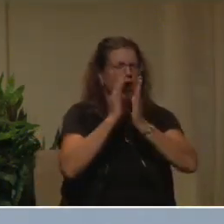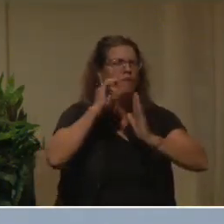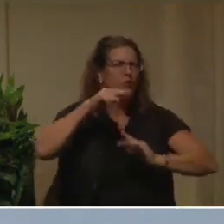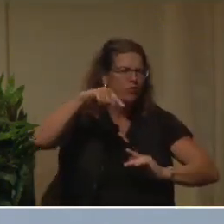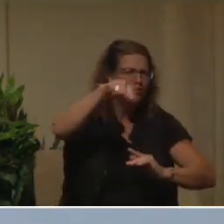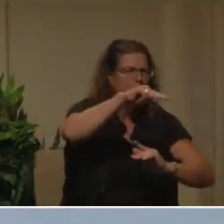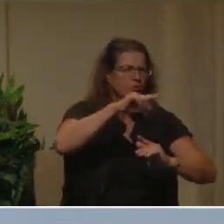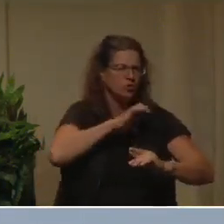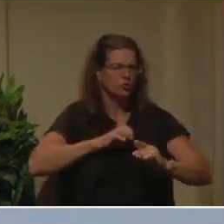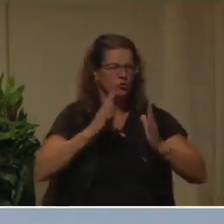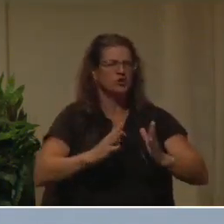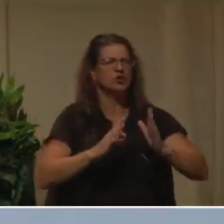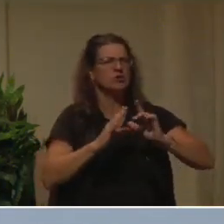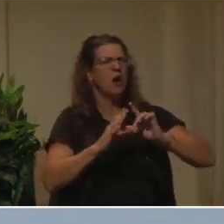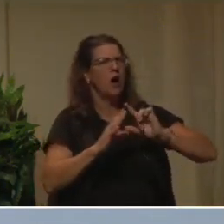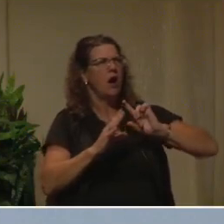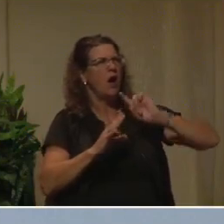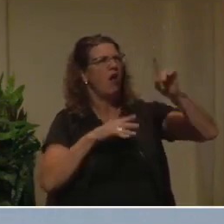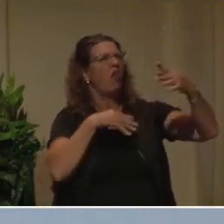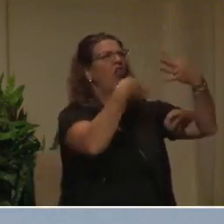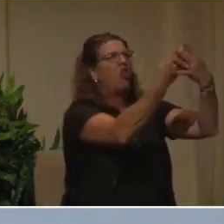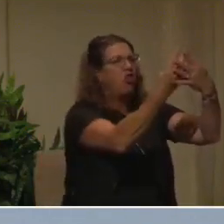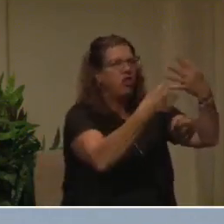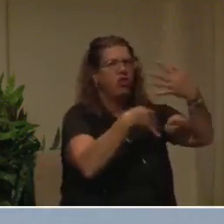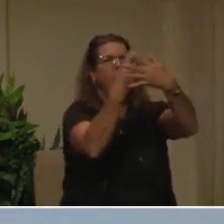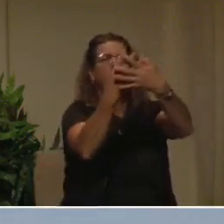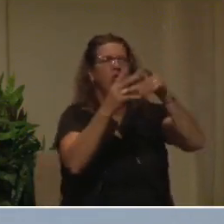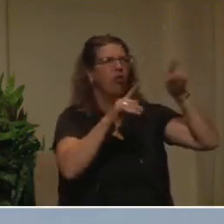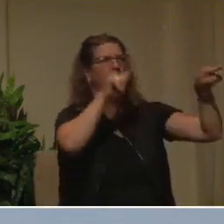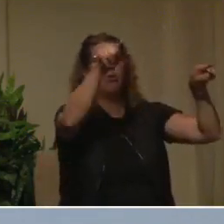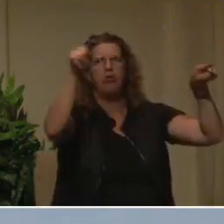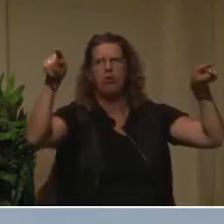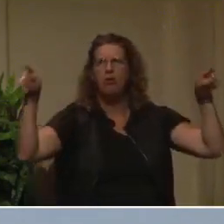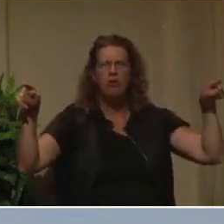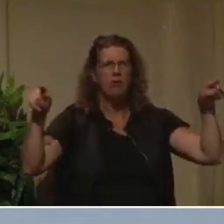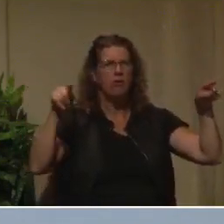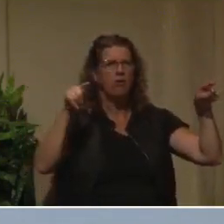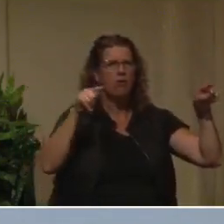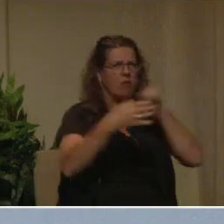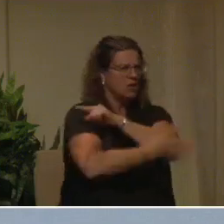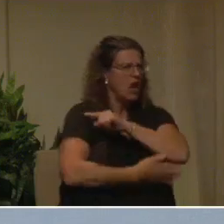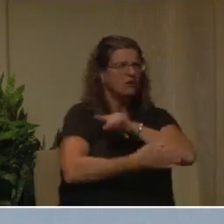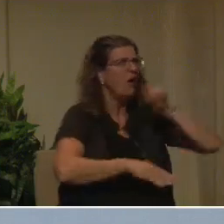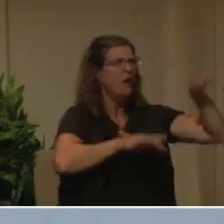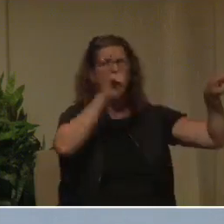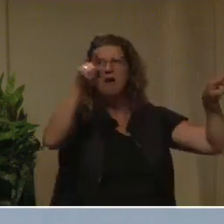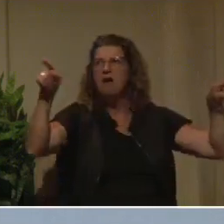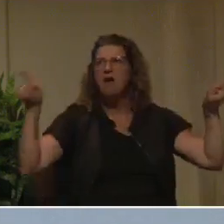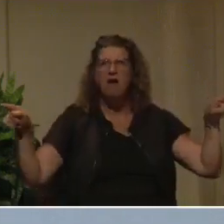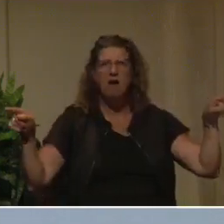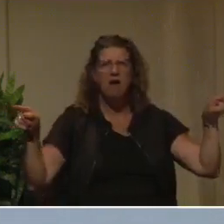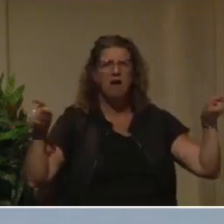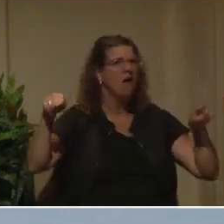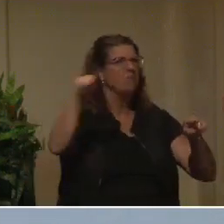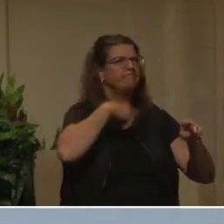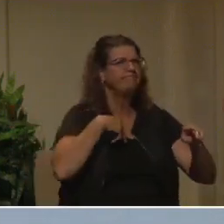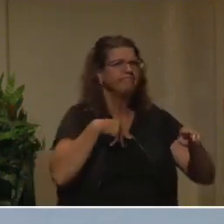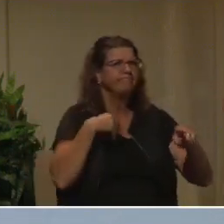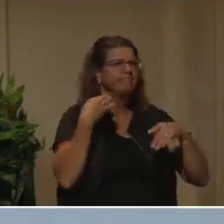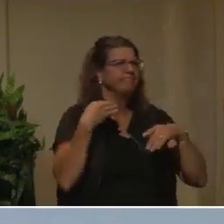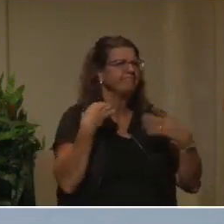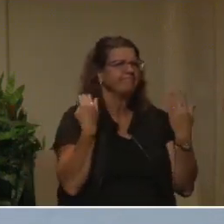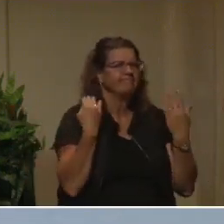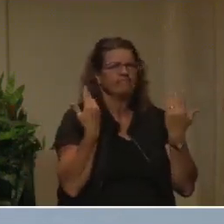who are in jail cells or are experiencing other restrictions just because they want to do what we're doing so freely here.